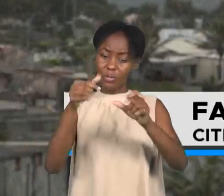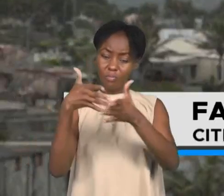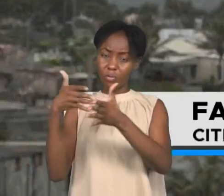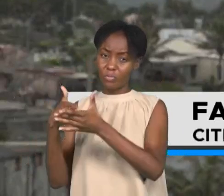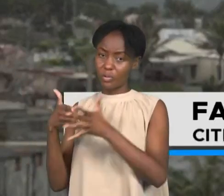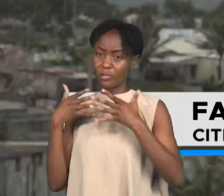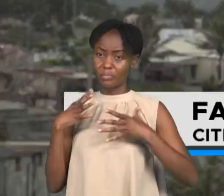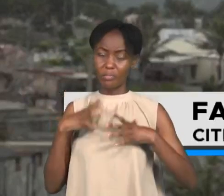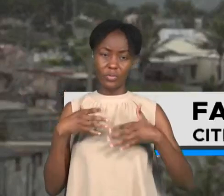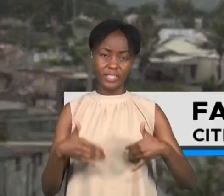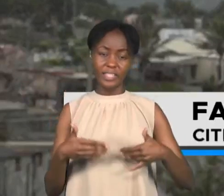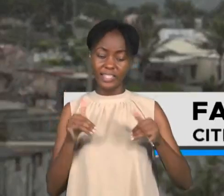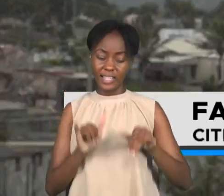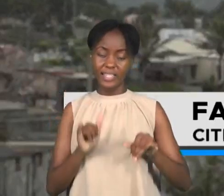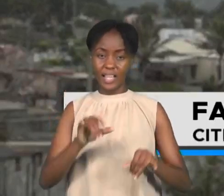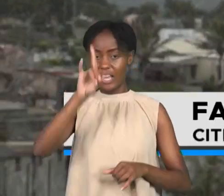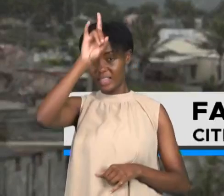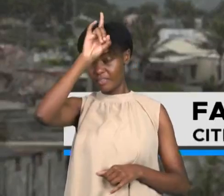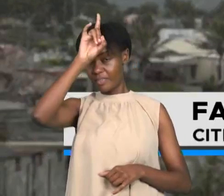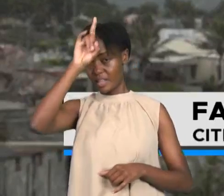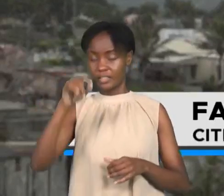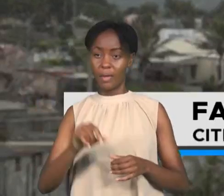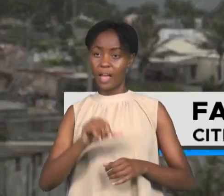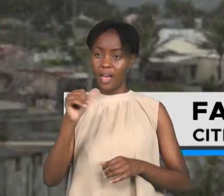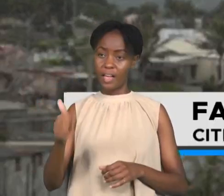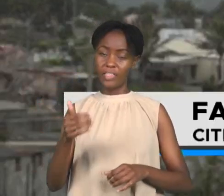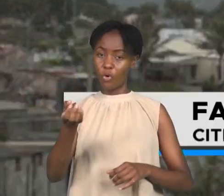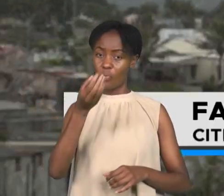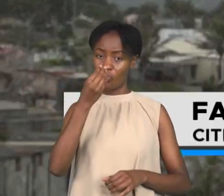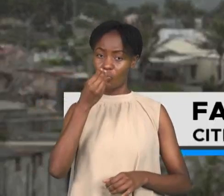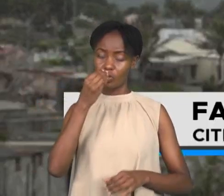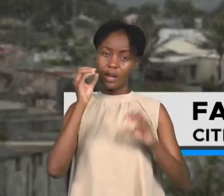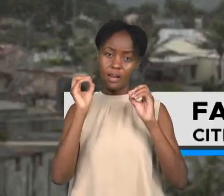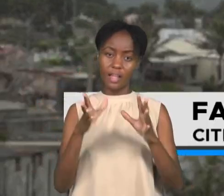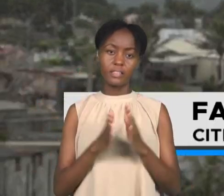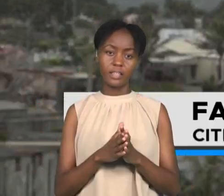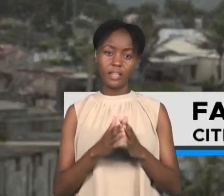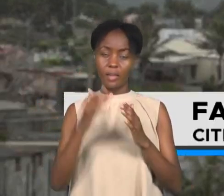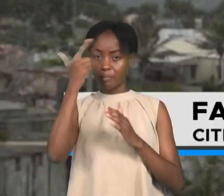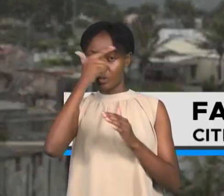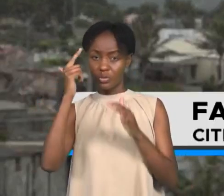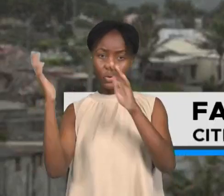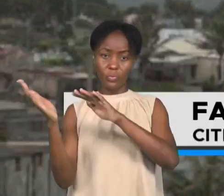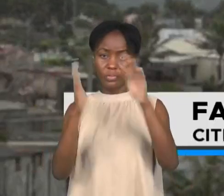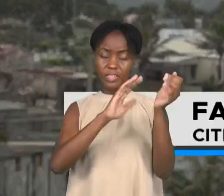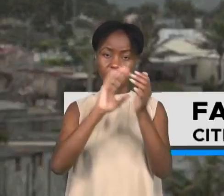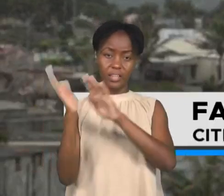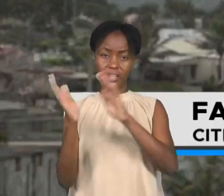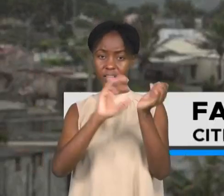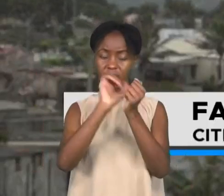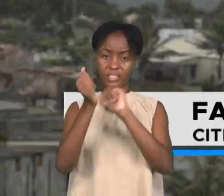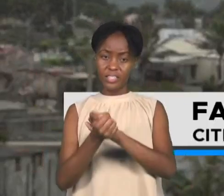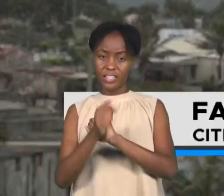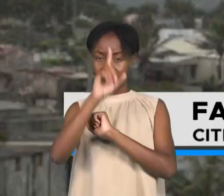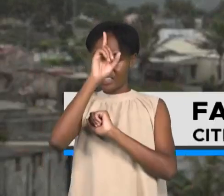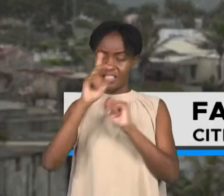or less in the villages. Add to that the food insecurity caused by climate change, which has been very